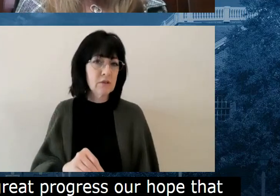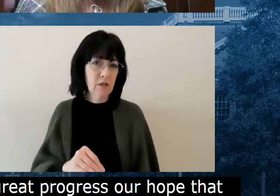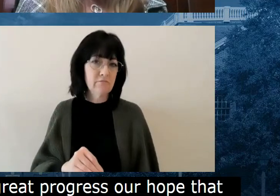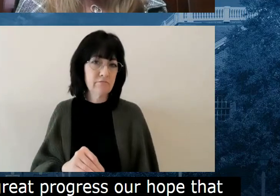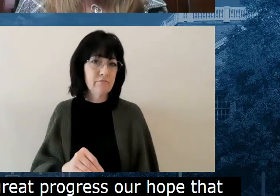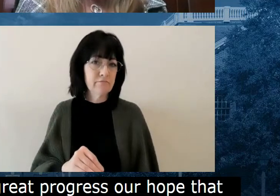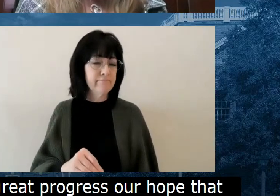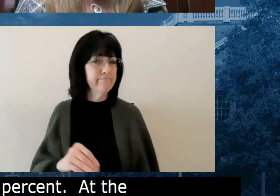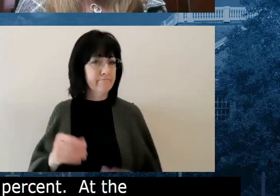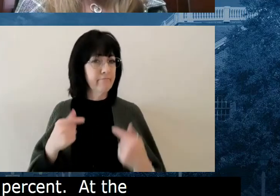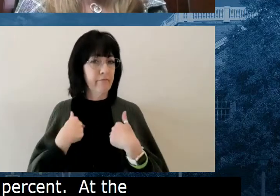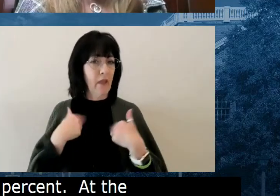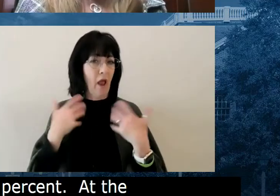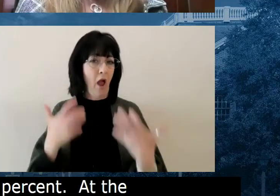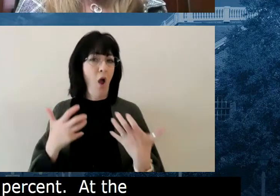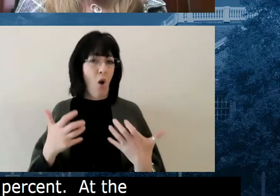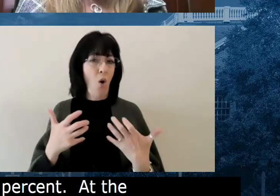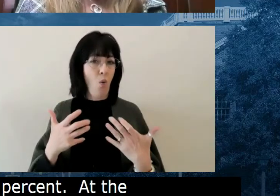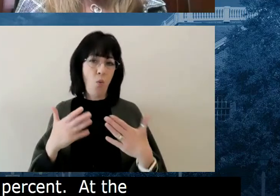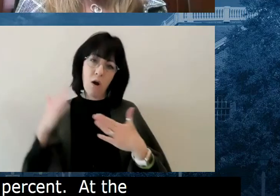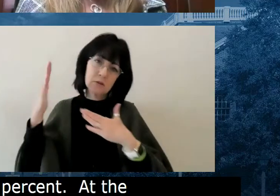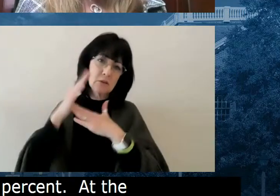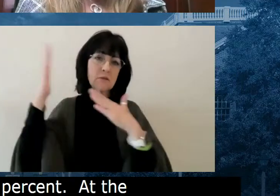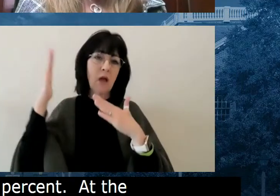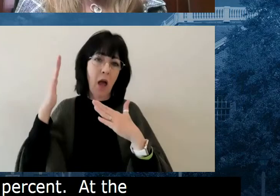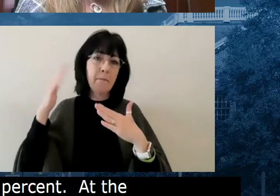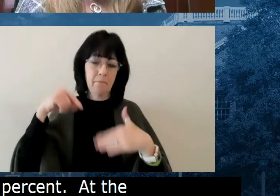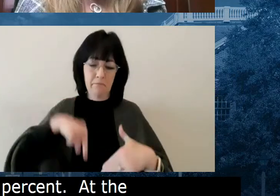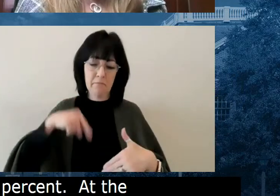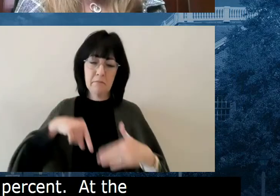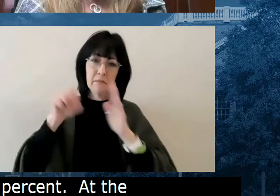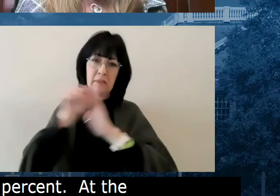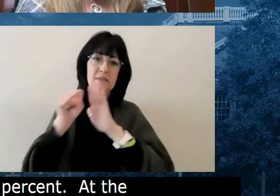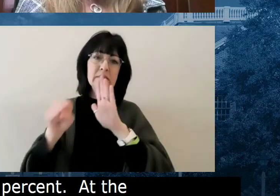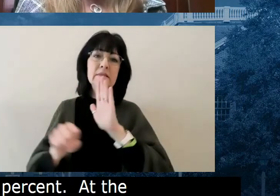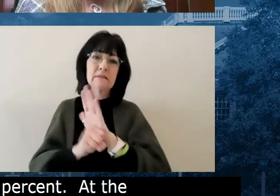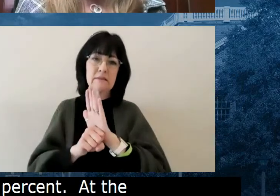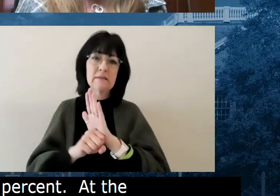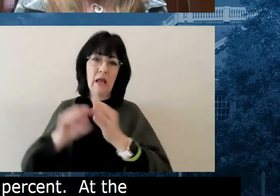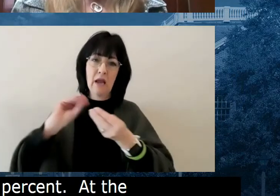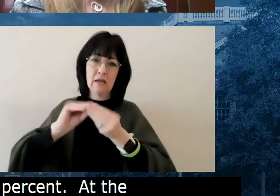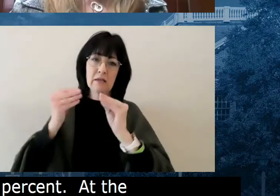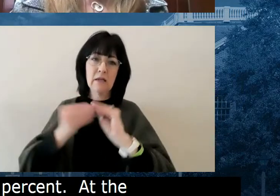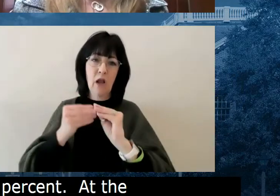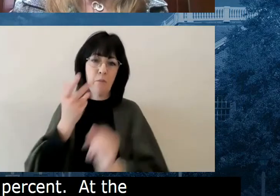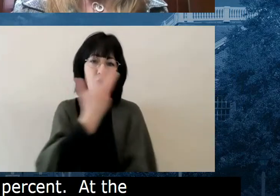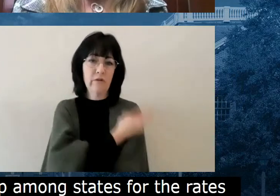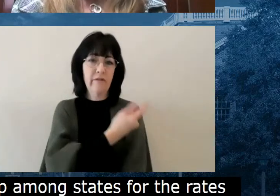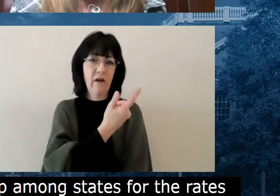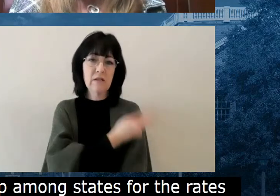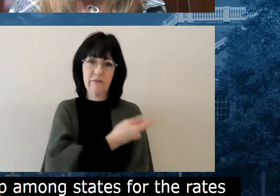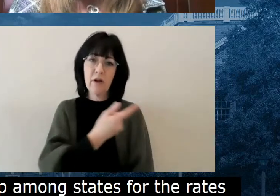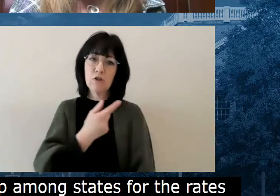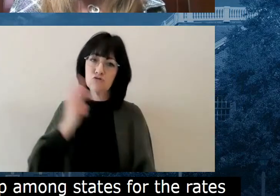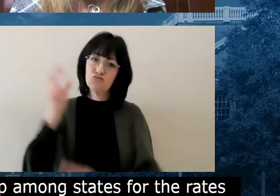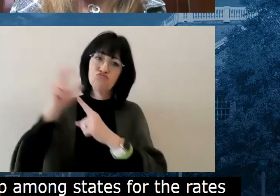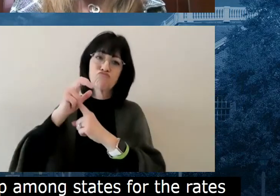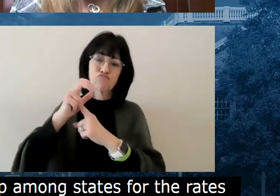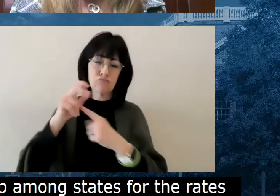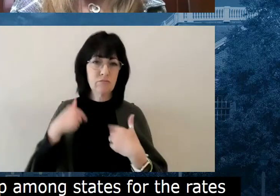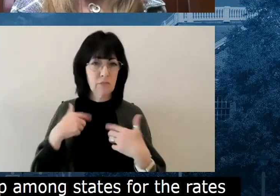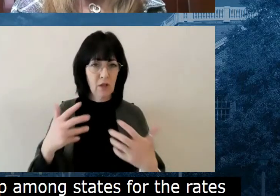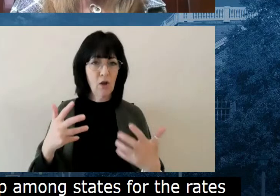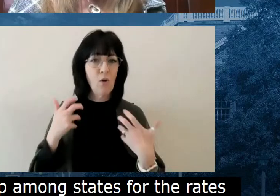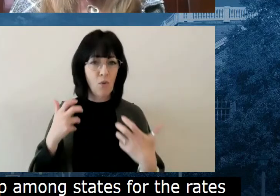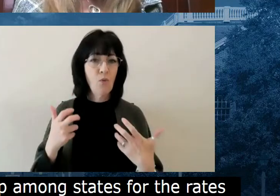on the top among states for the rate of vaccination. Right now, we're a little bit past halftime, maybe in the